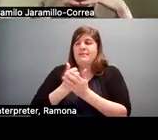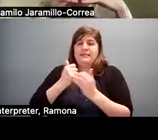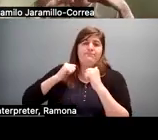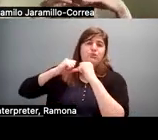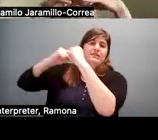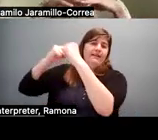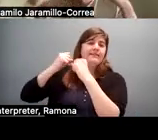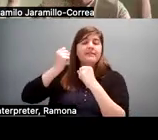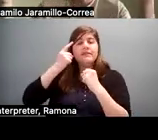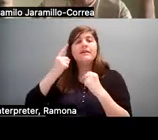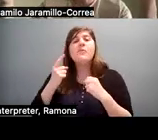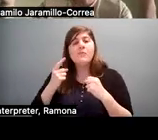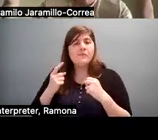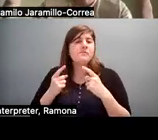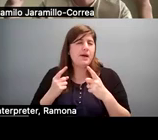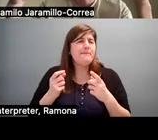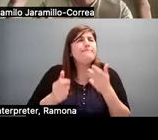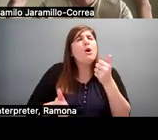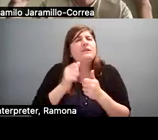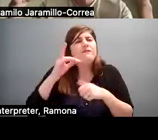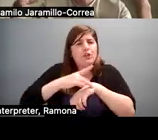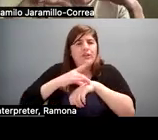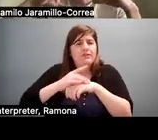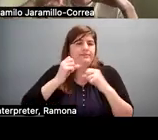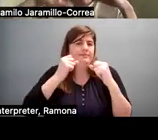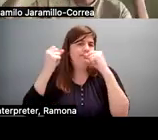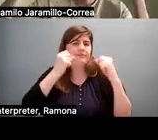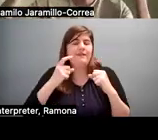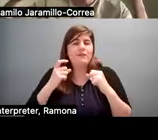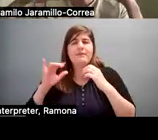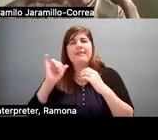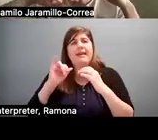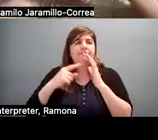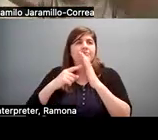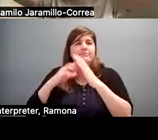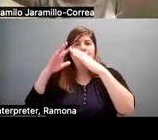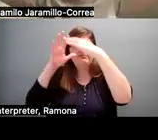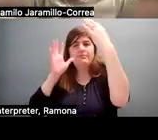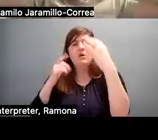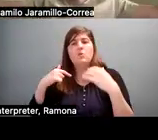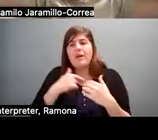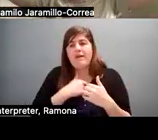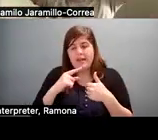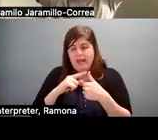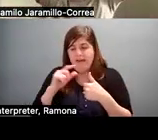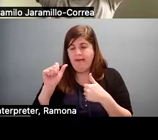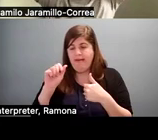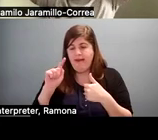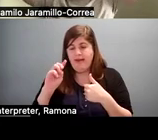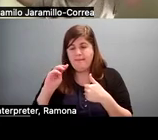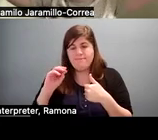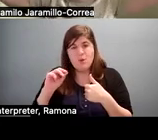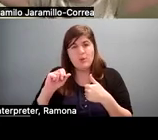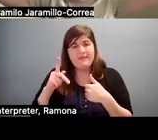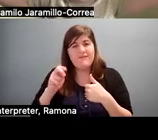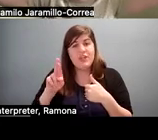actually blocked by this umbrella. And so like we have actually two. So we have the atmosphere, which is like this layer